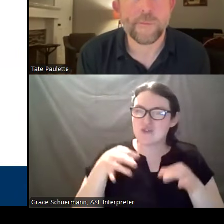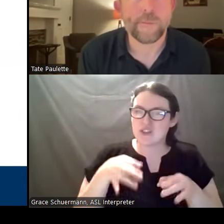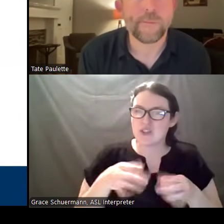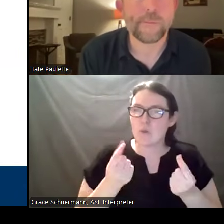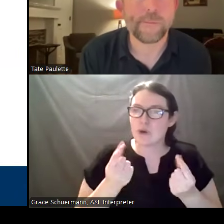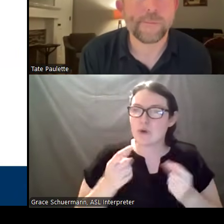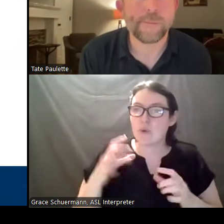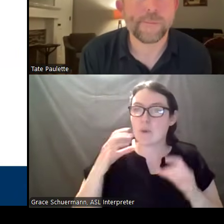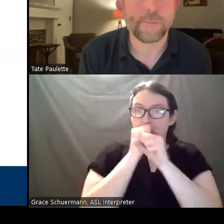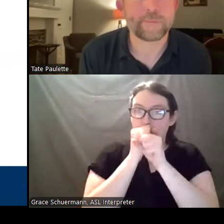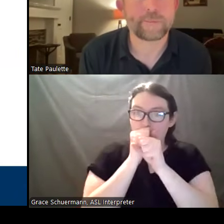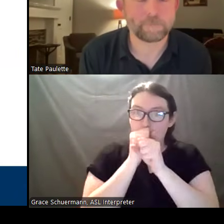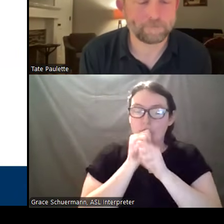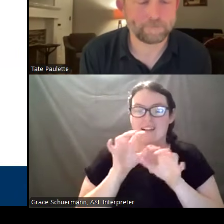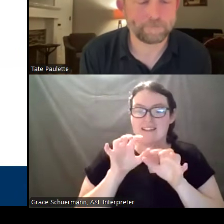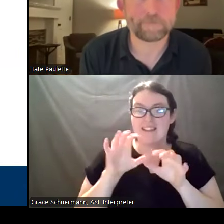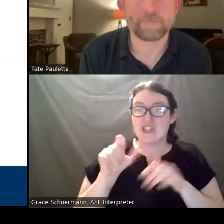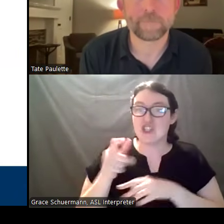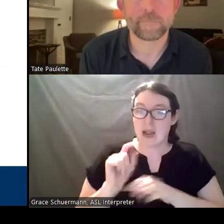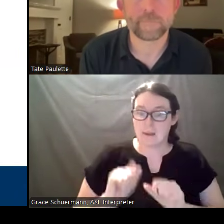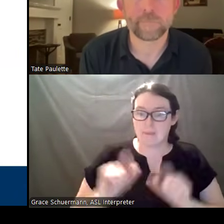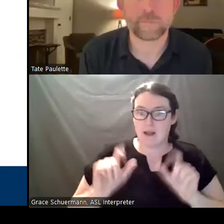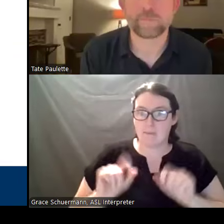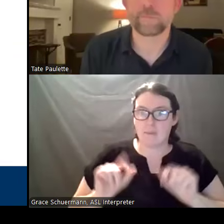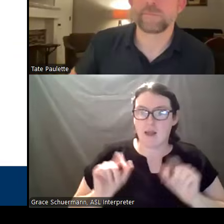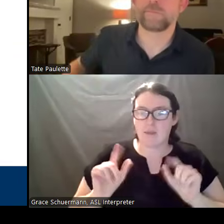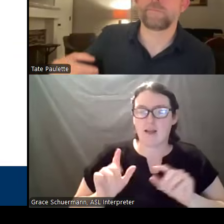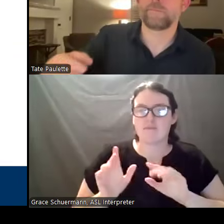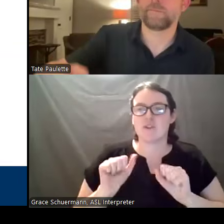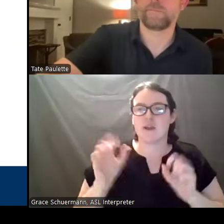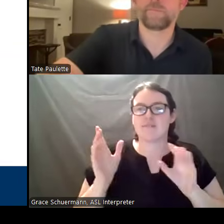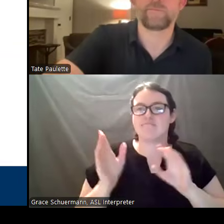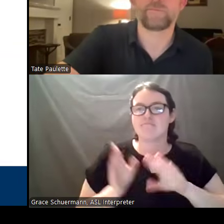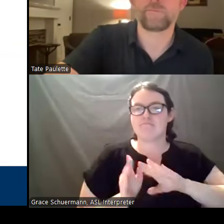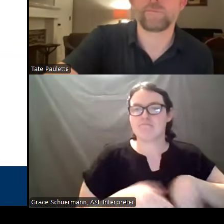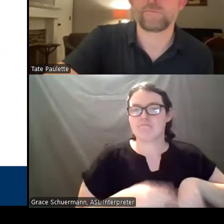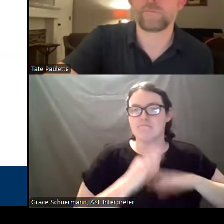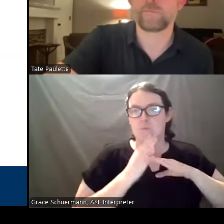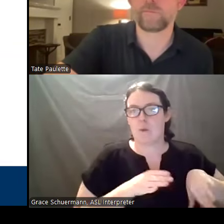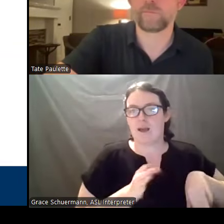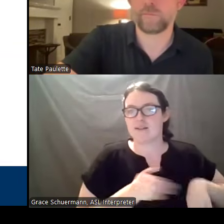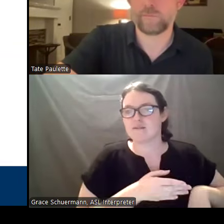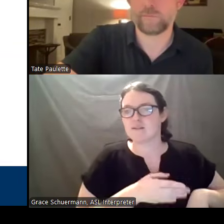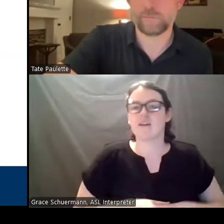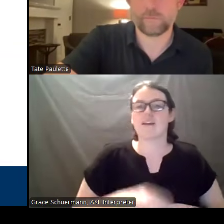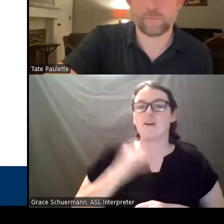mute chat pop-ups throughout the talk, whether you're joining us on a mobile platform or computer.